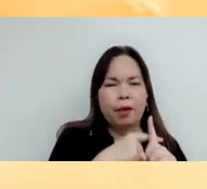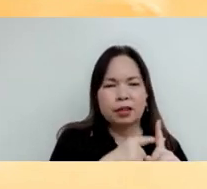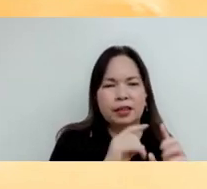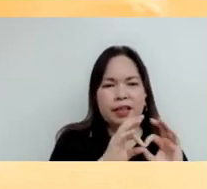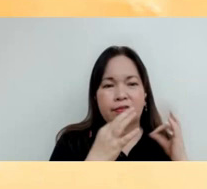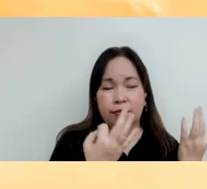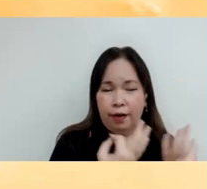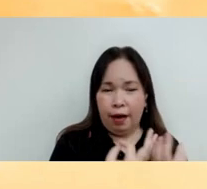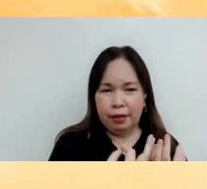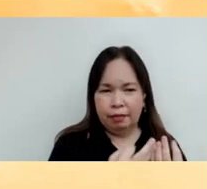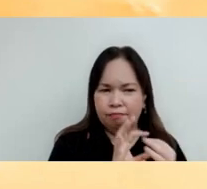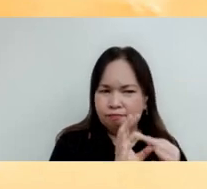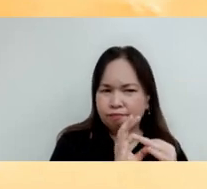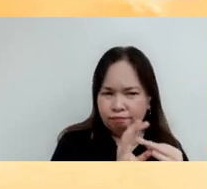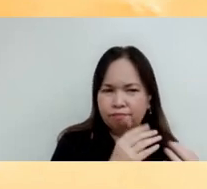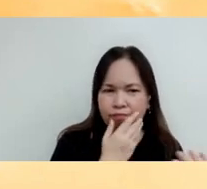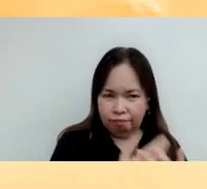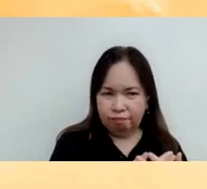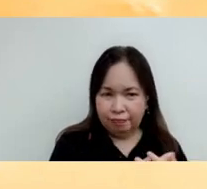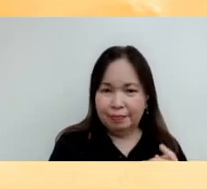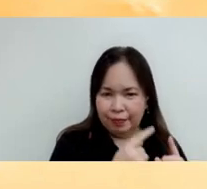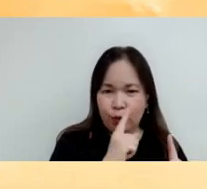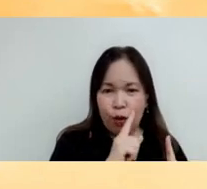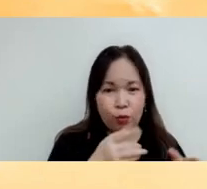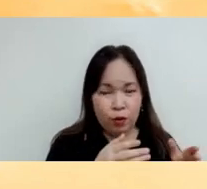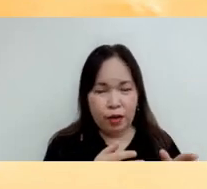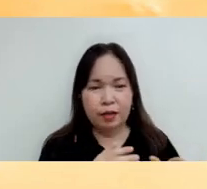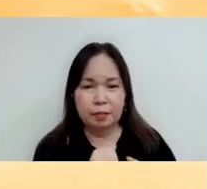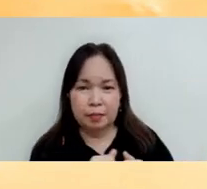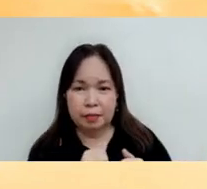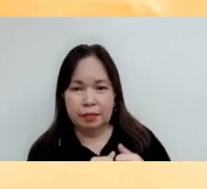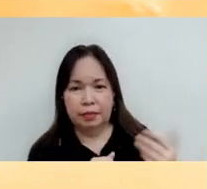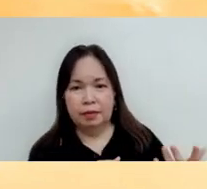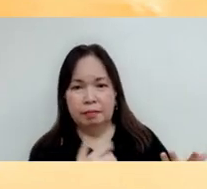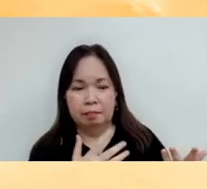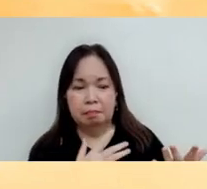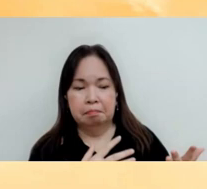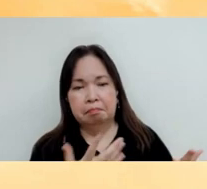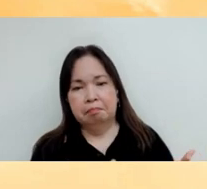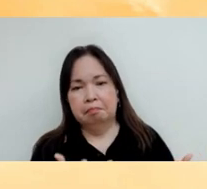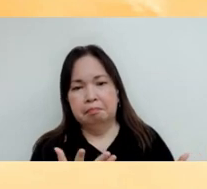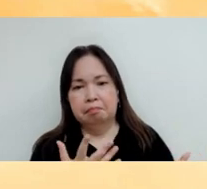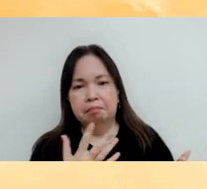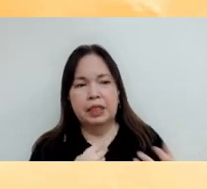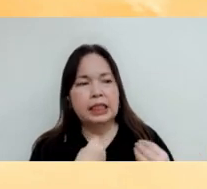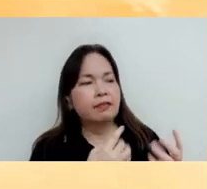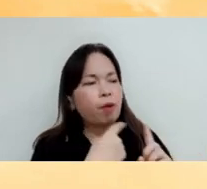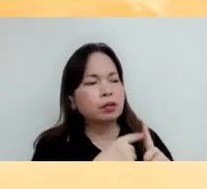So, the caregiver could be a source of positive feelings that can